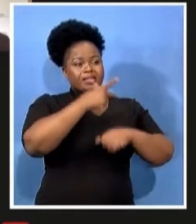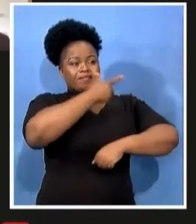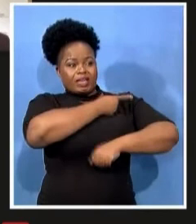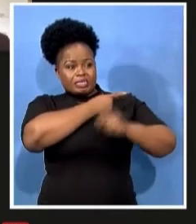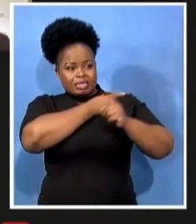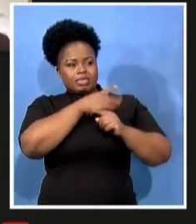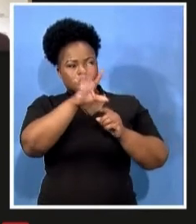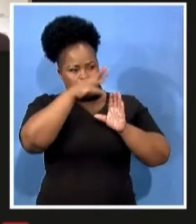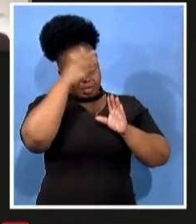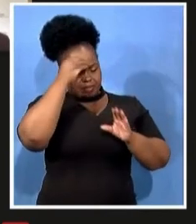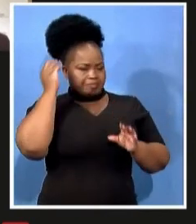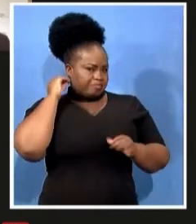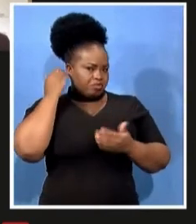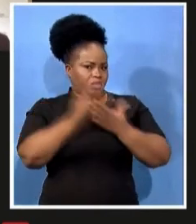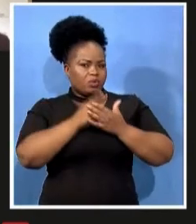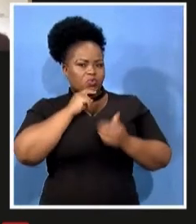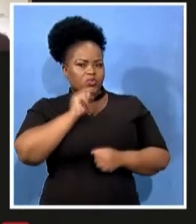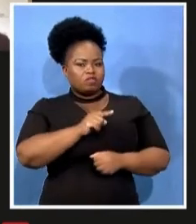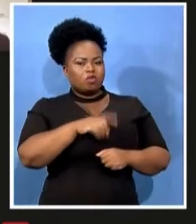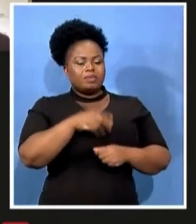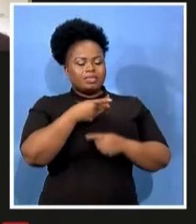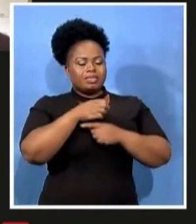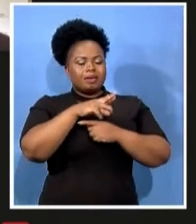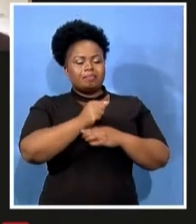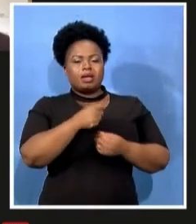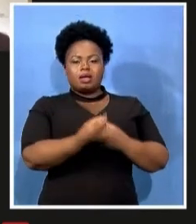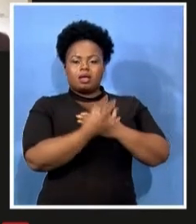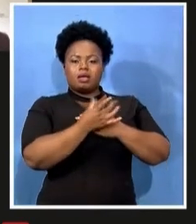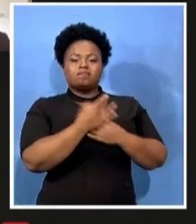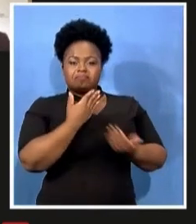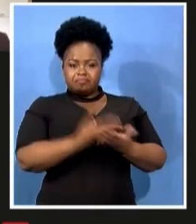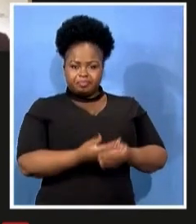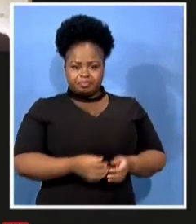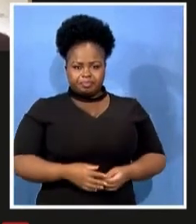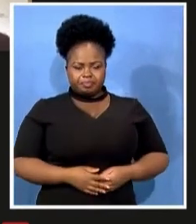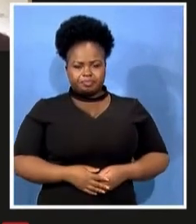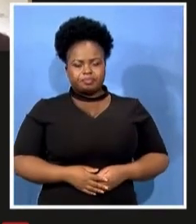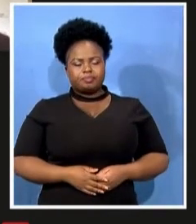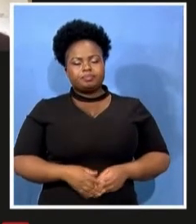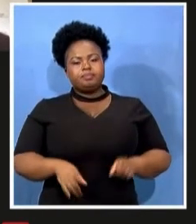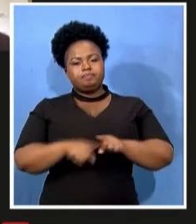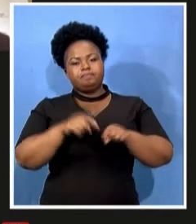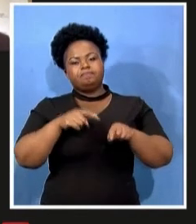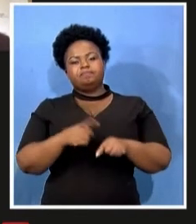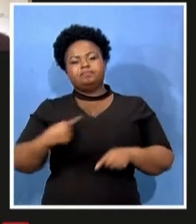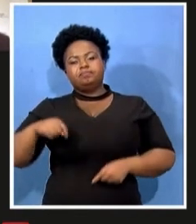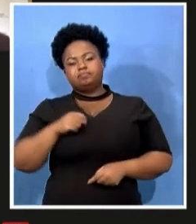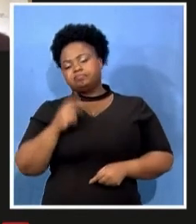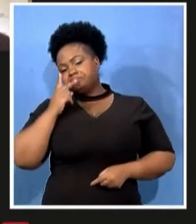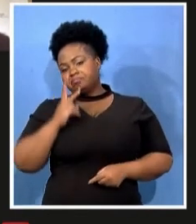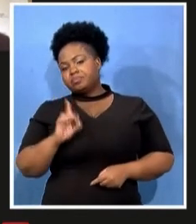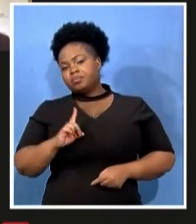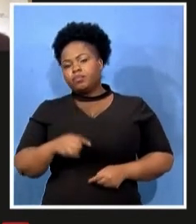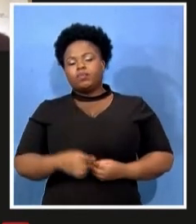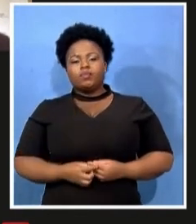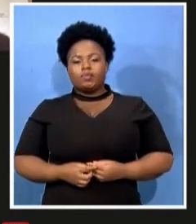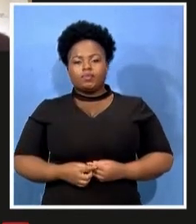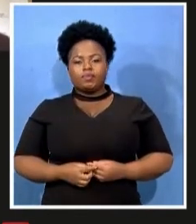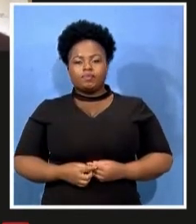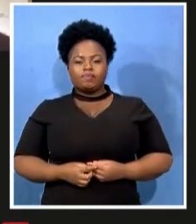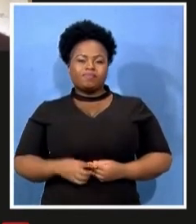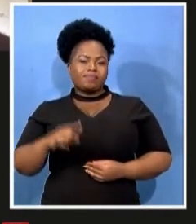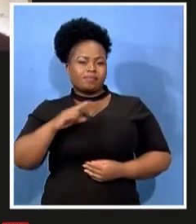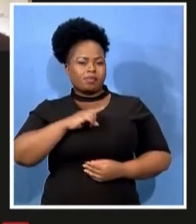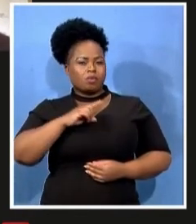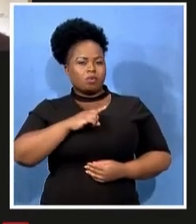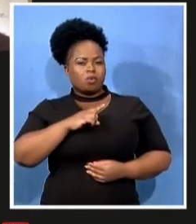So we have noted as well that there has to be because of the new technology that's